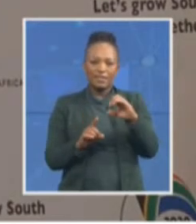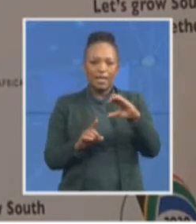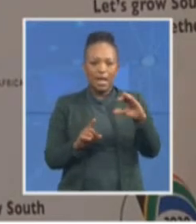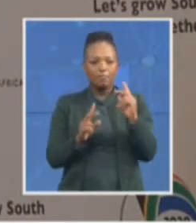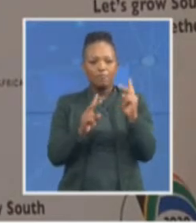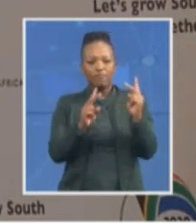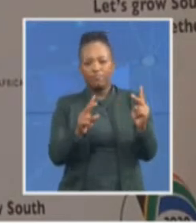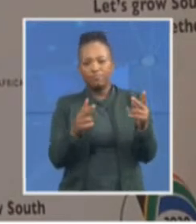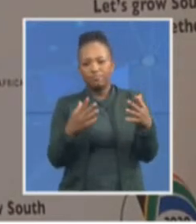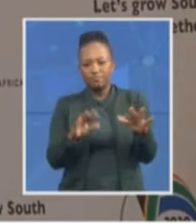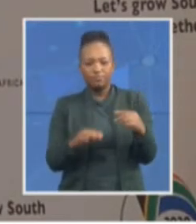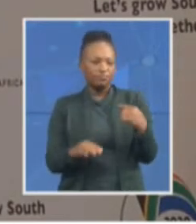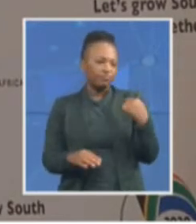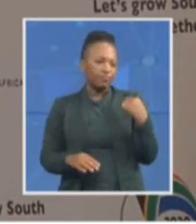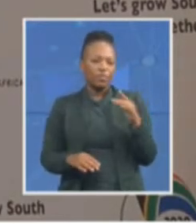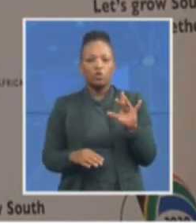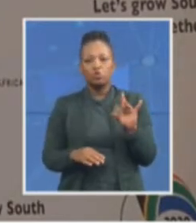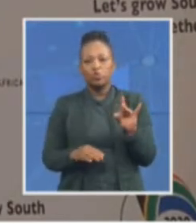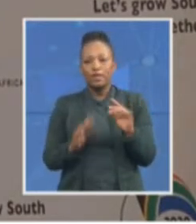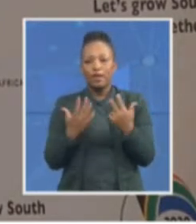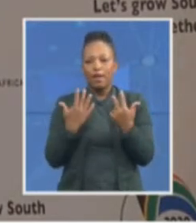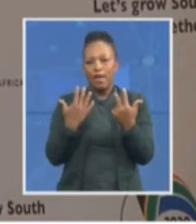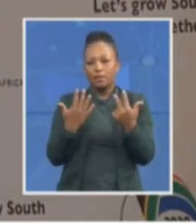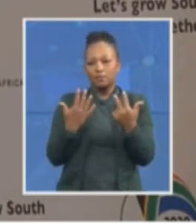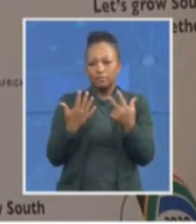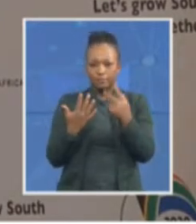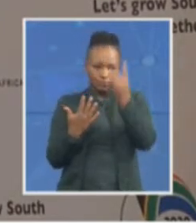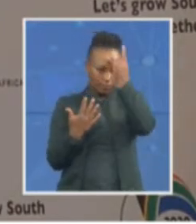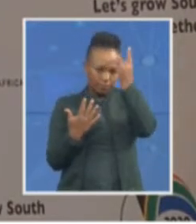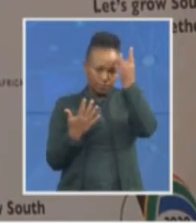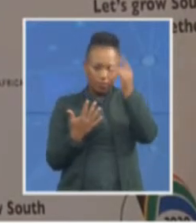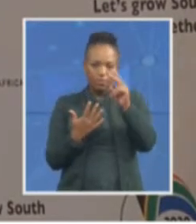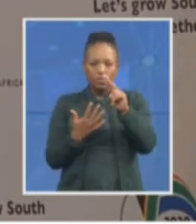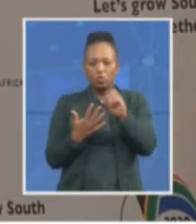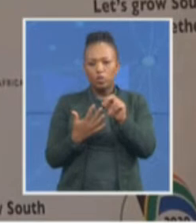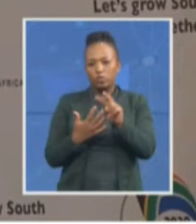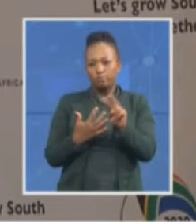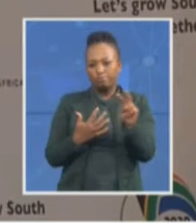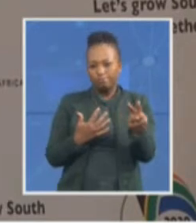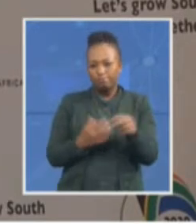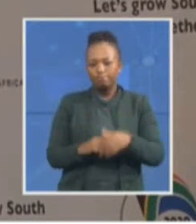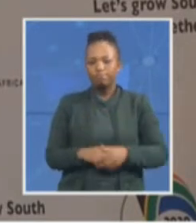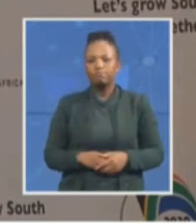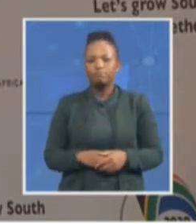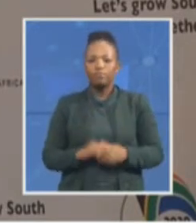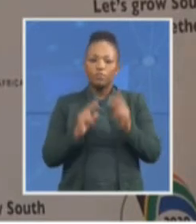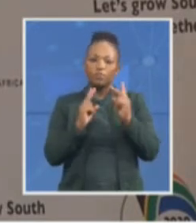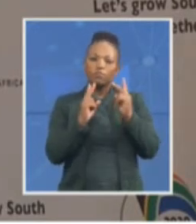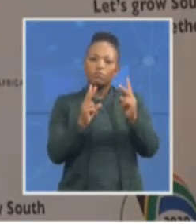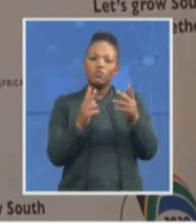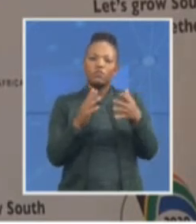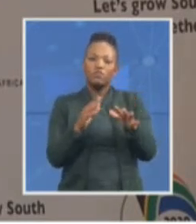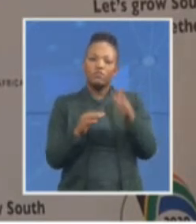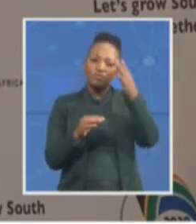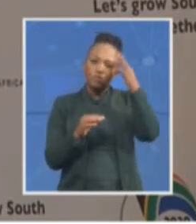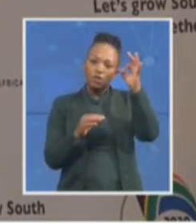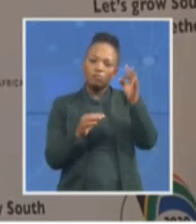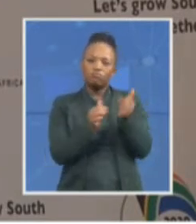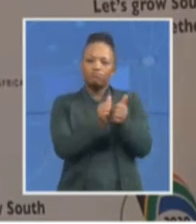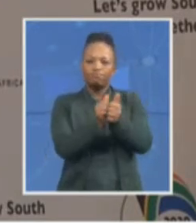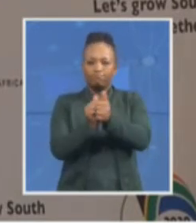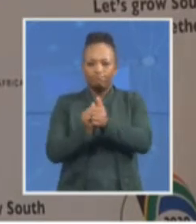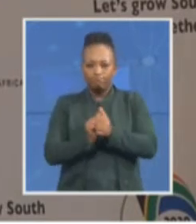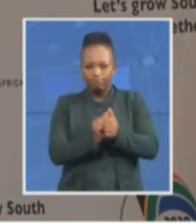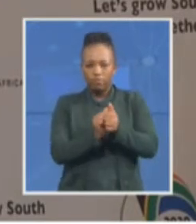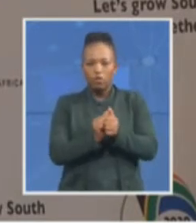March 2022. The visit forms part of government's initiative towards a more regular direct assessment of progress